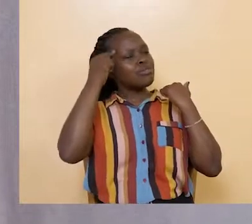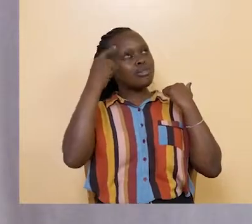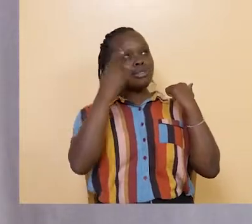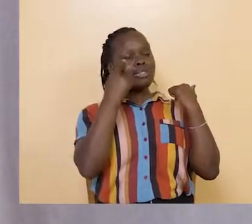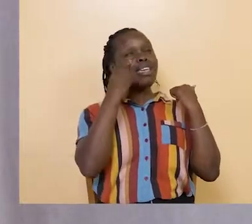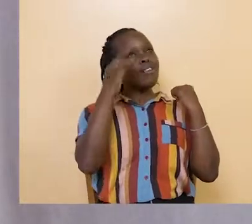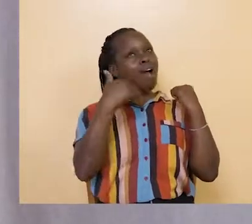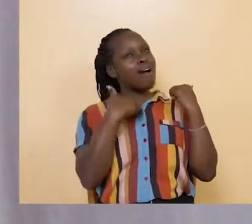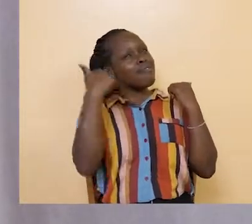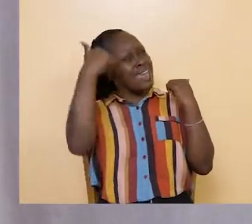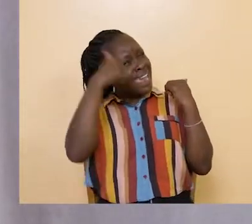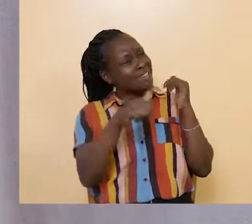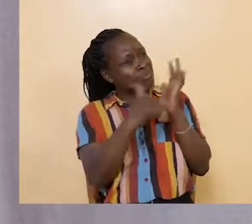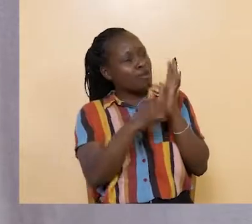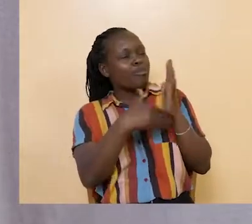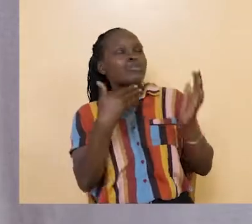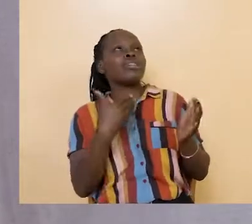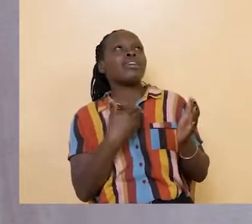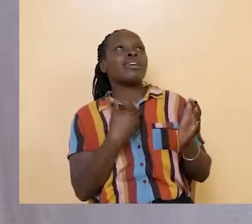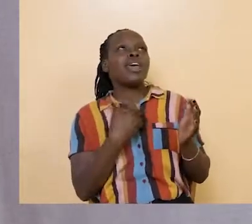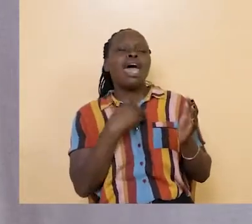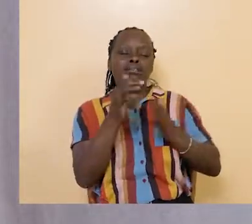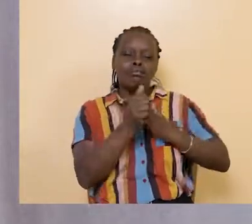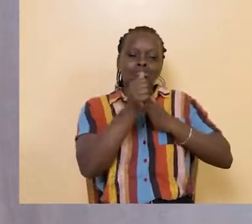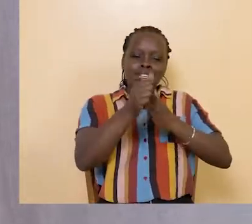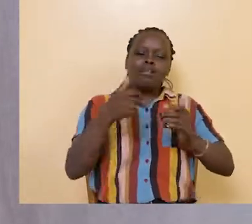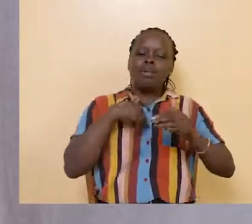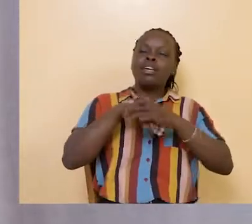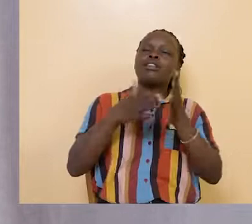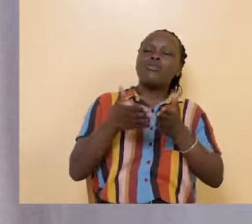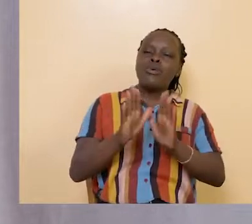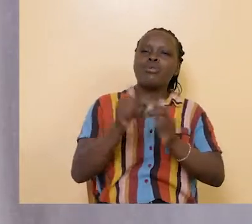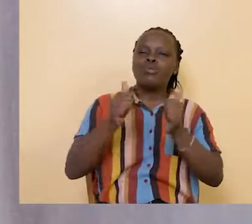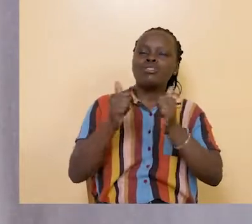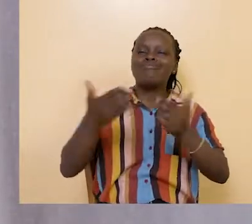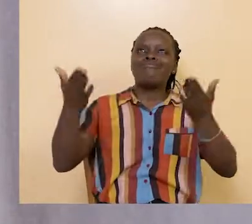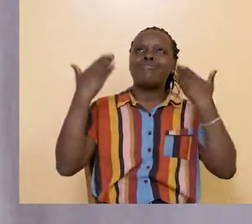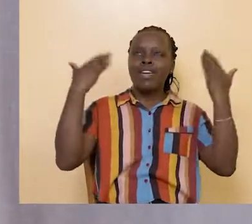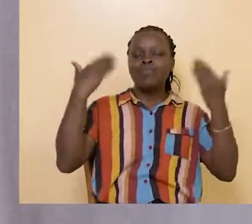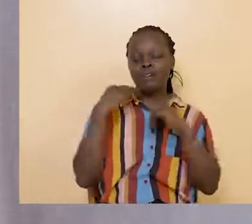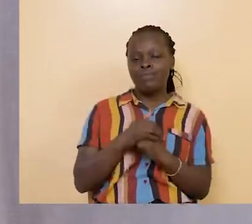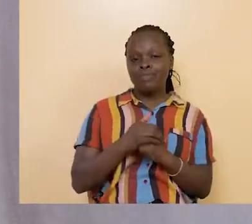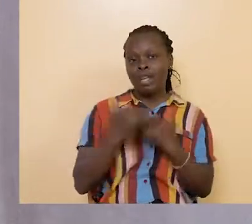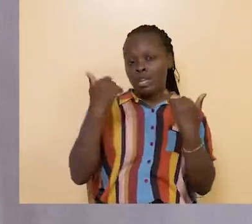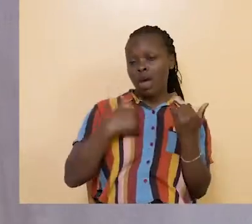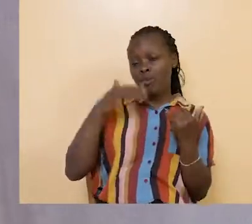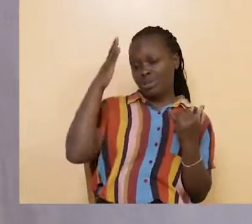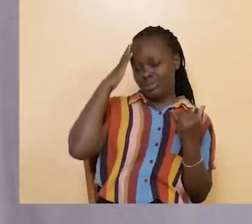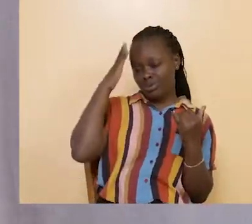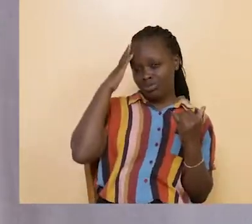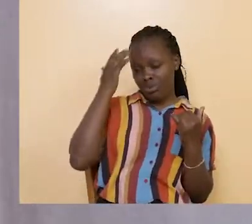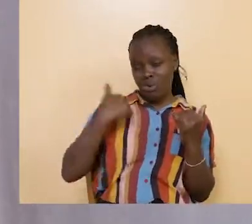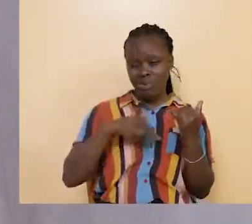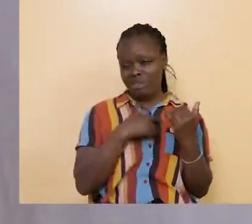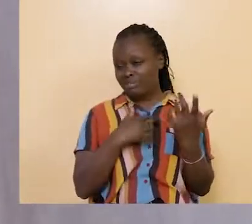see if there is any offensive way in me, and lead me in the way everlasting. Now, we know,